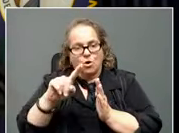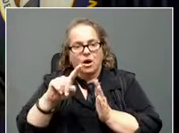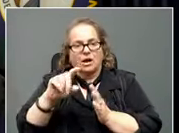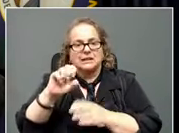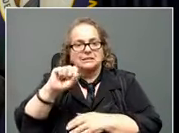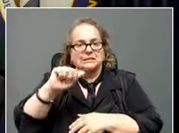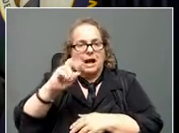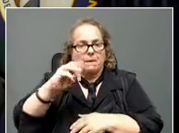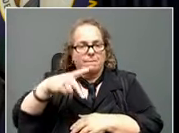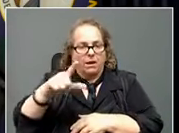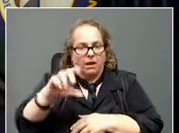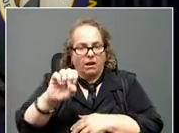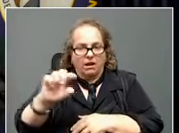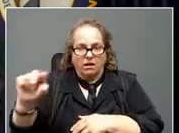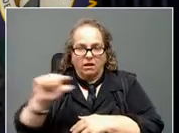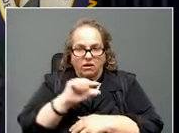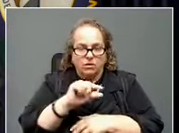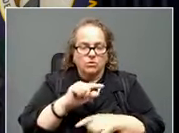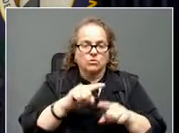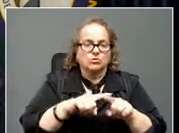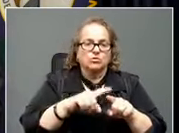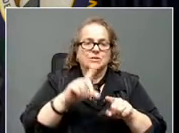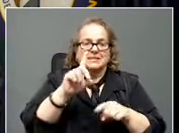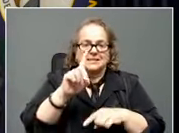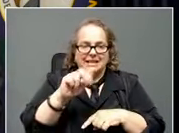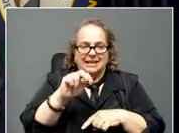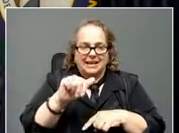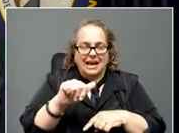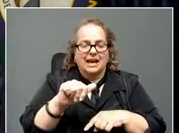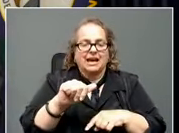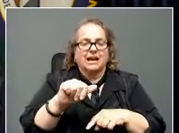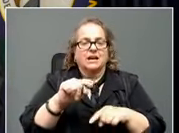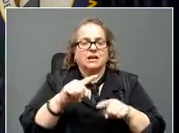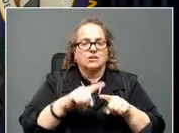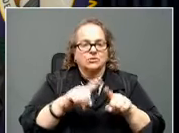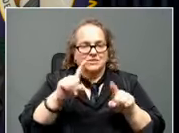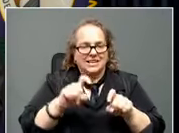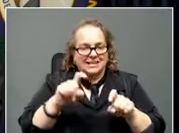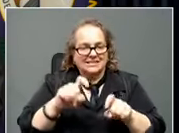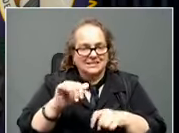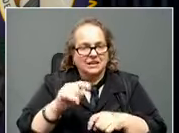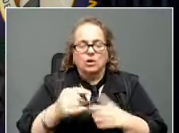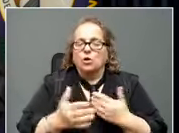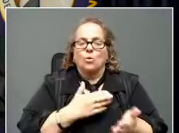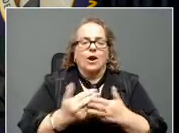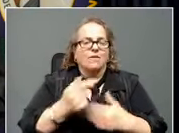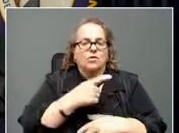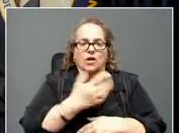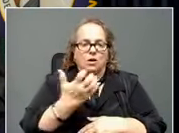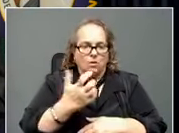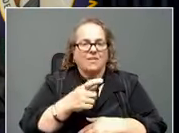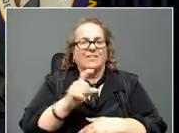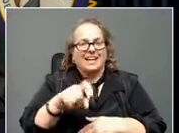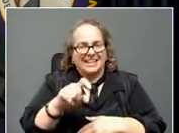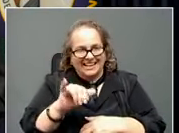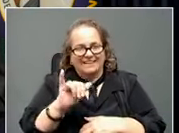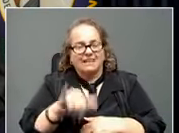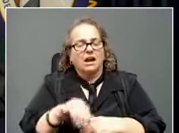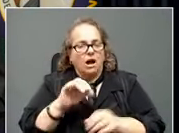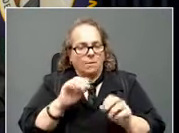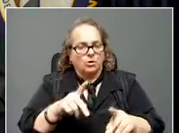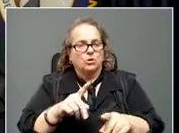they need, do a DNA test, present whatever it is that they want to present. They need that opportunity.